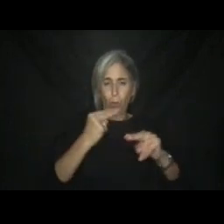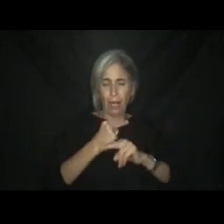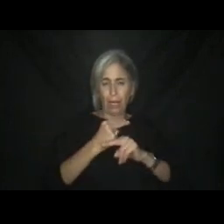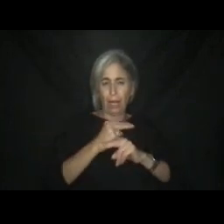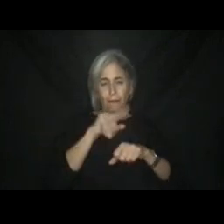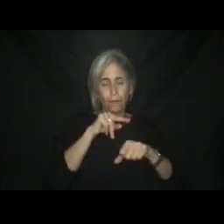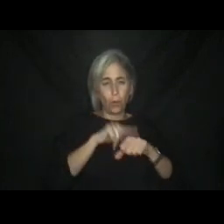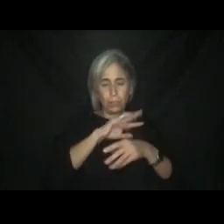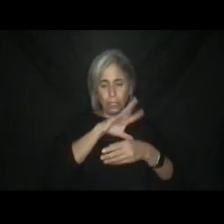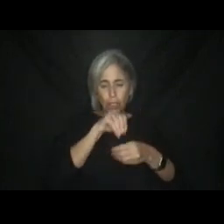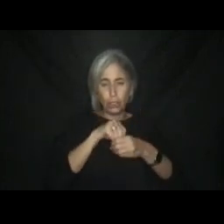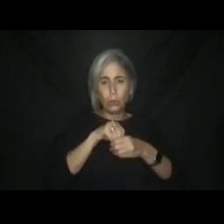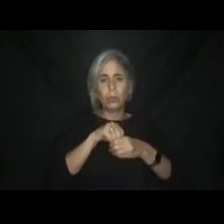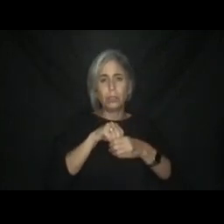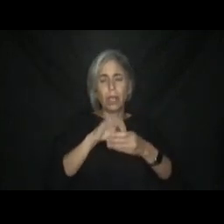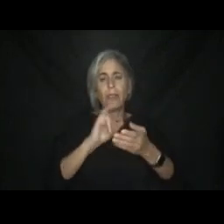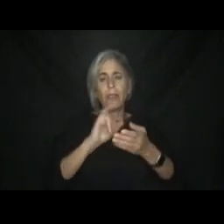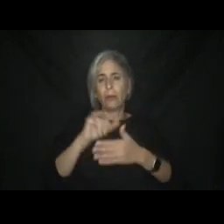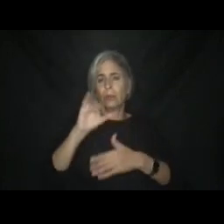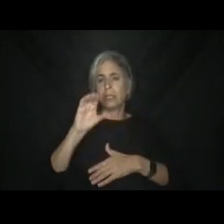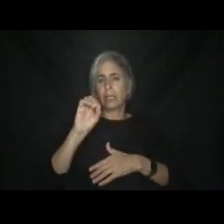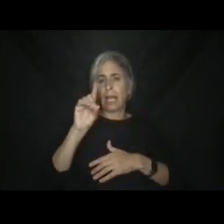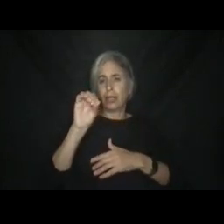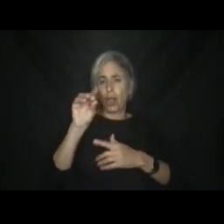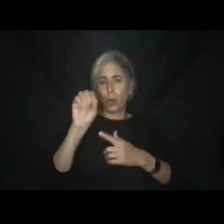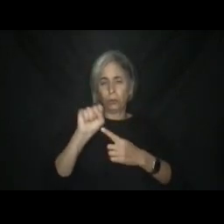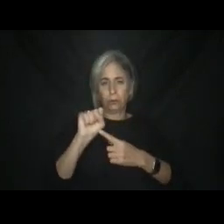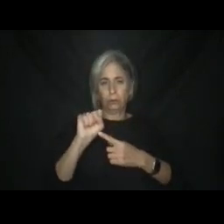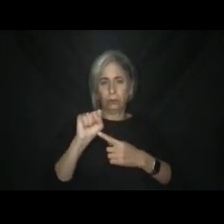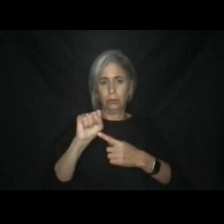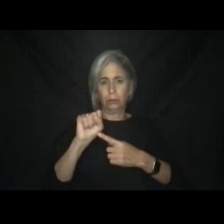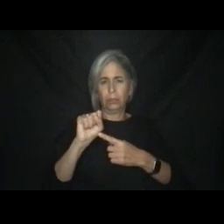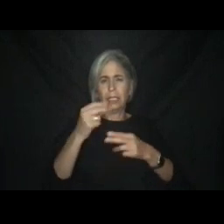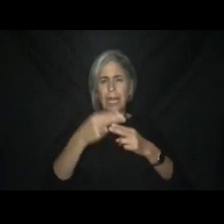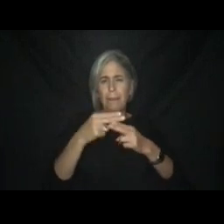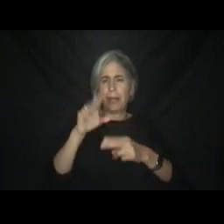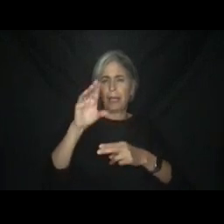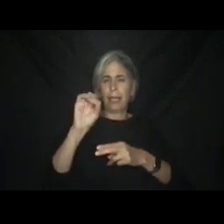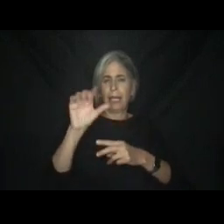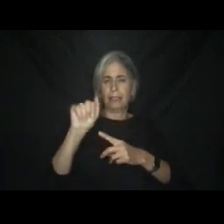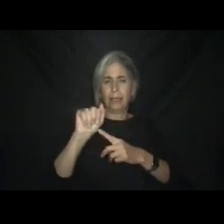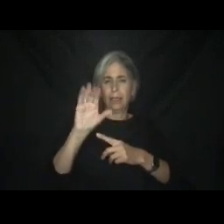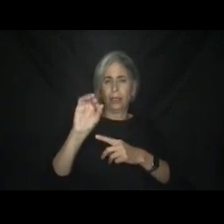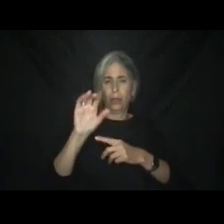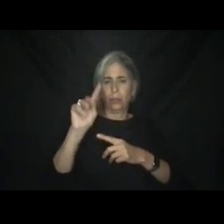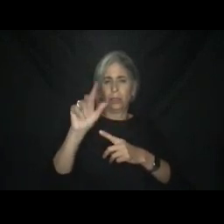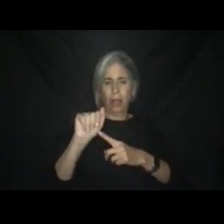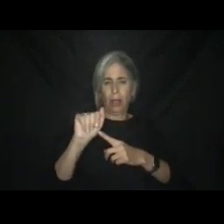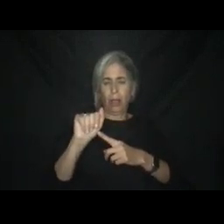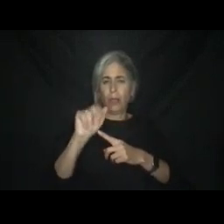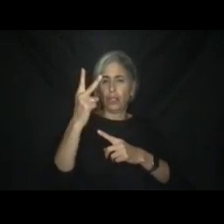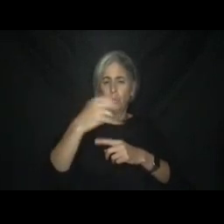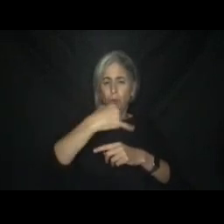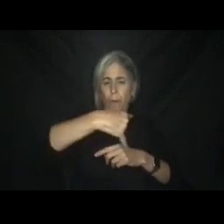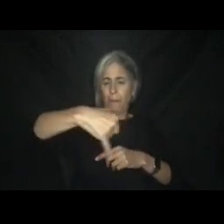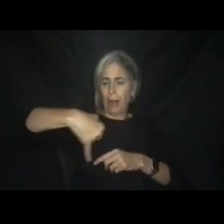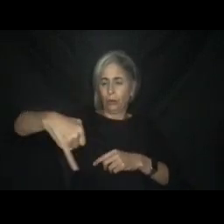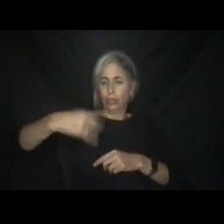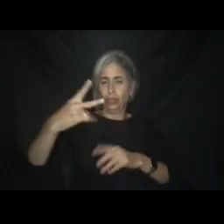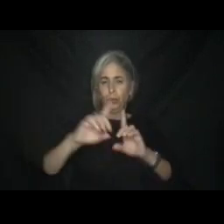course, includes the Casa Costa condos. As noted previously, this straightens the boundary between these 2 districts, and this change is